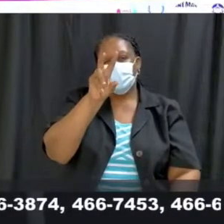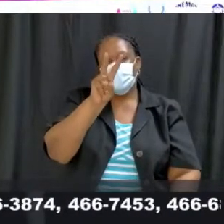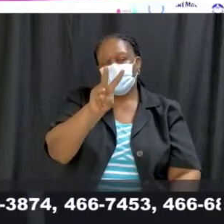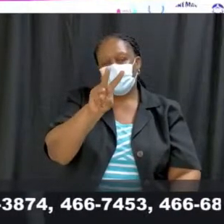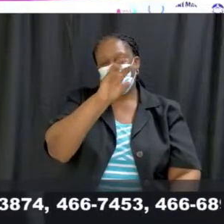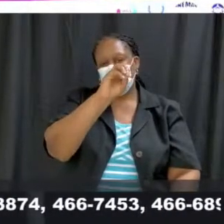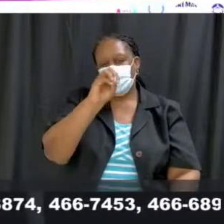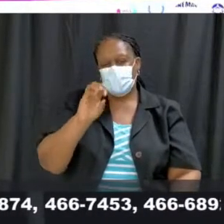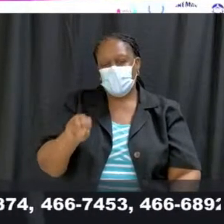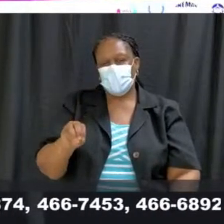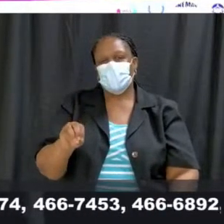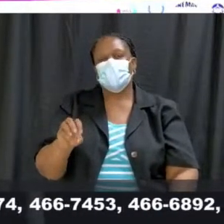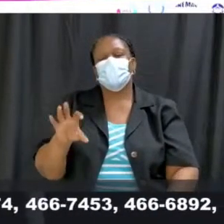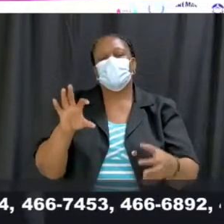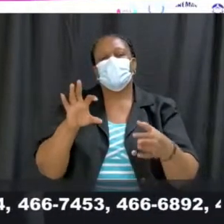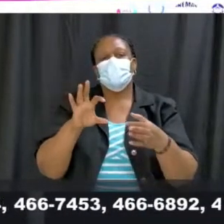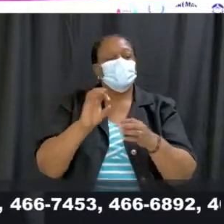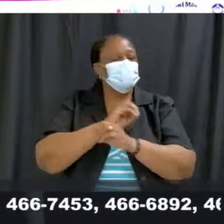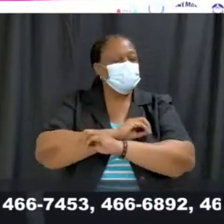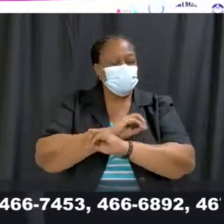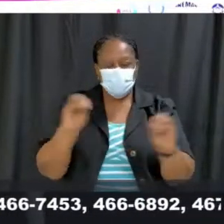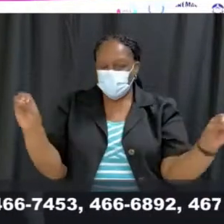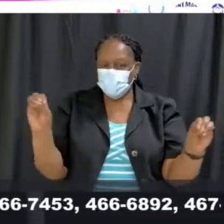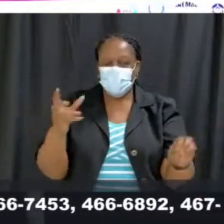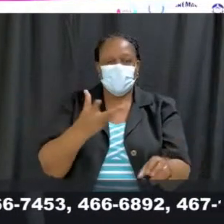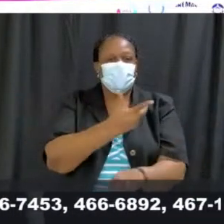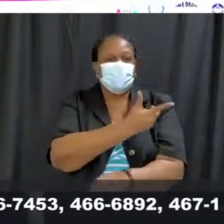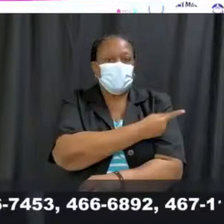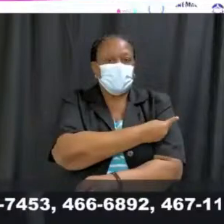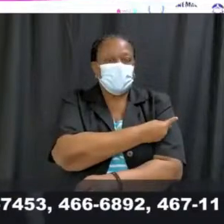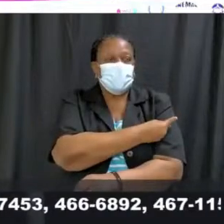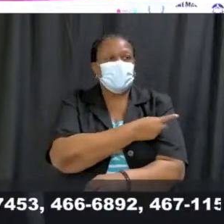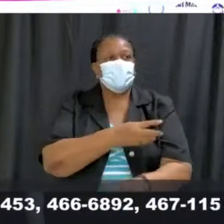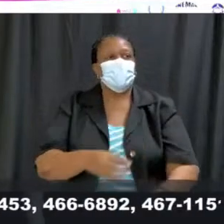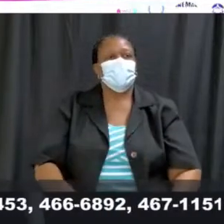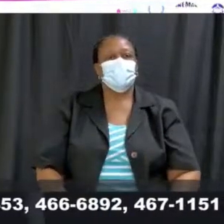62.4% of these individuals were not vaccinated.